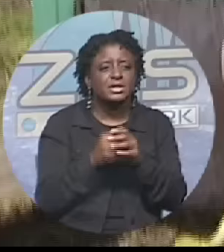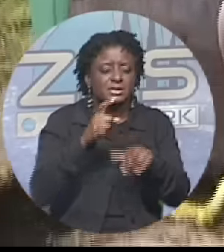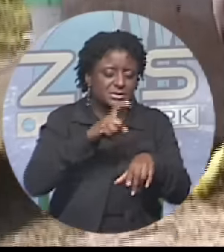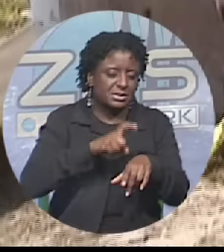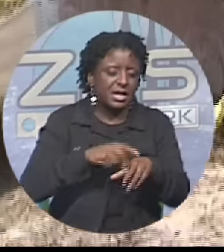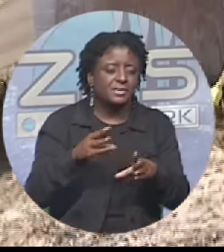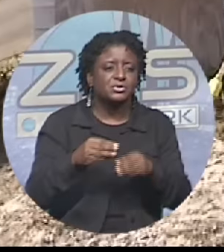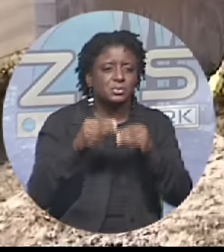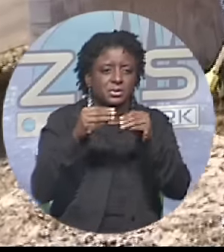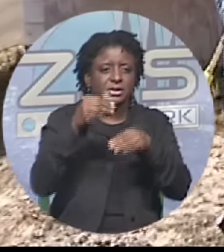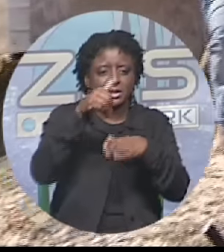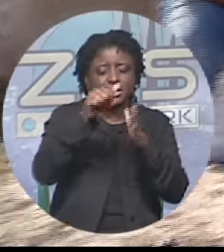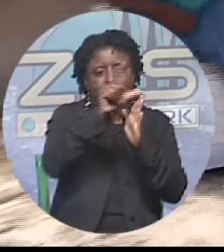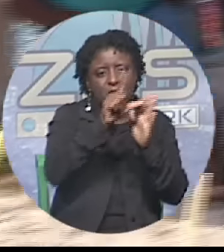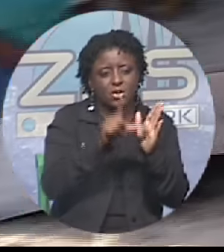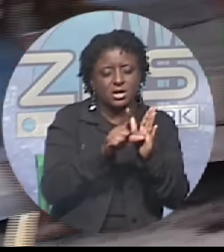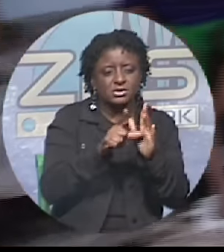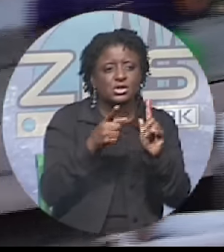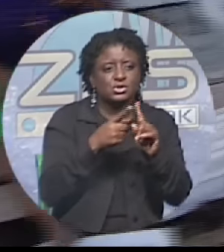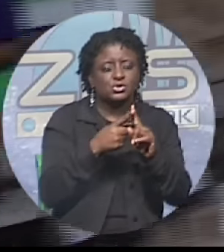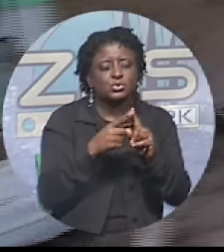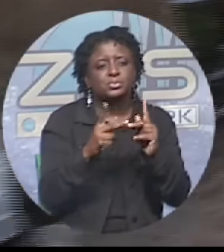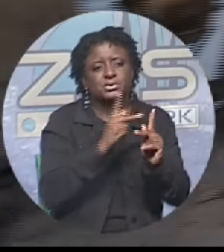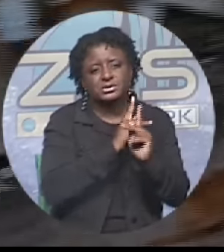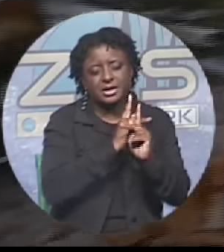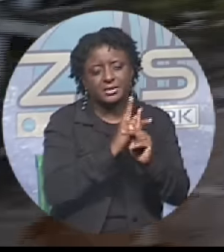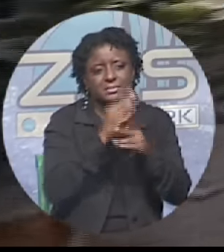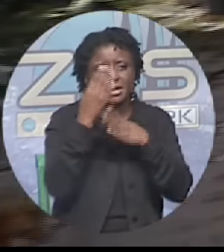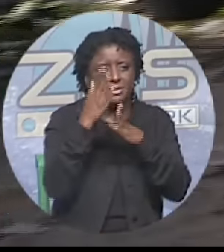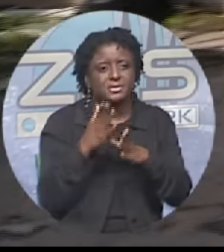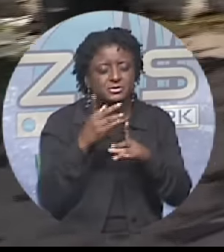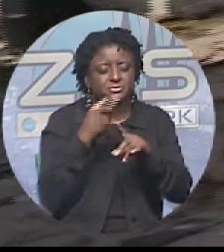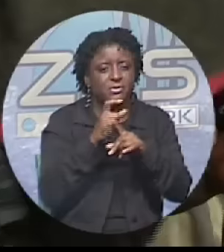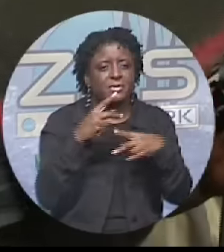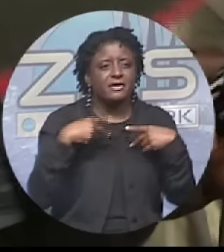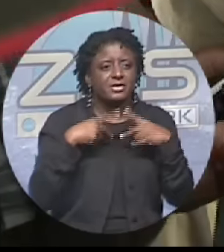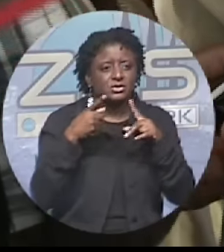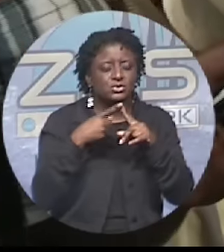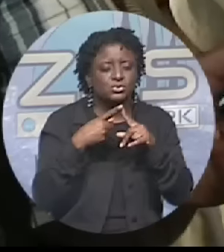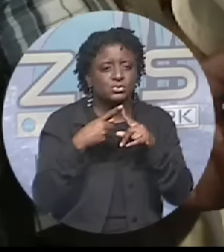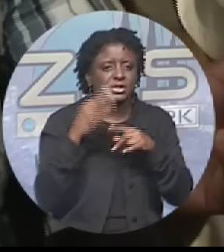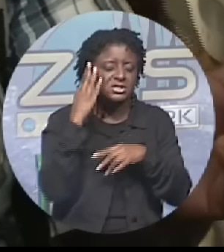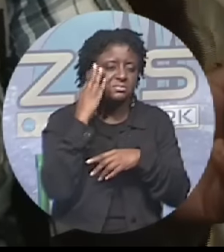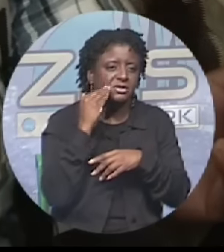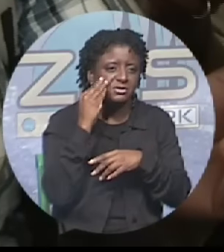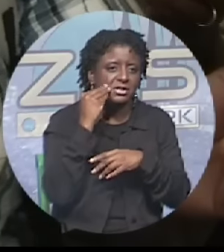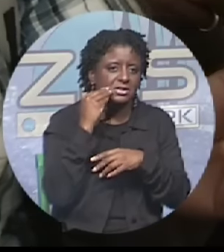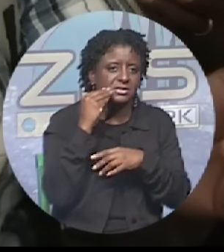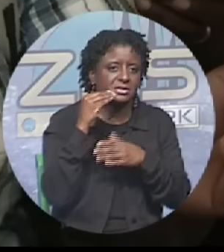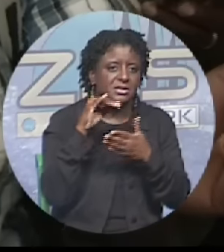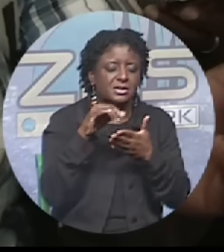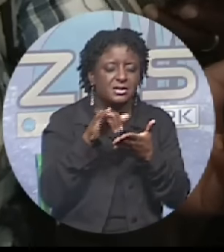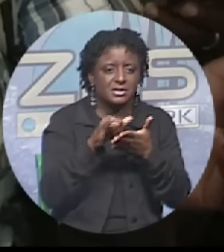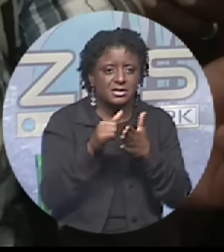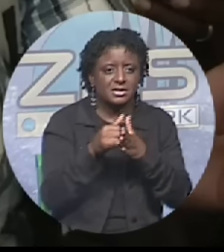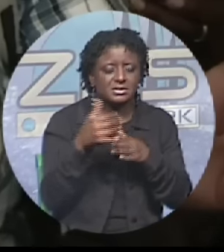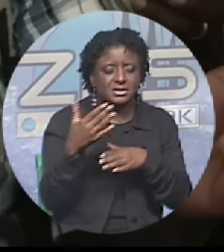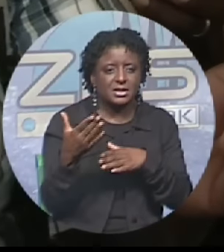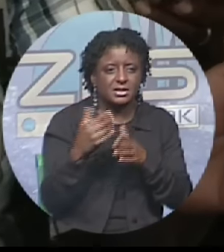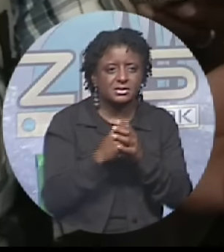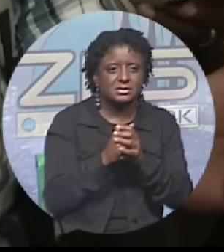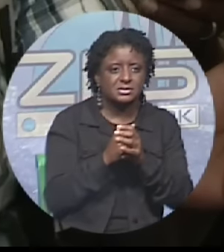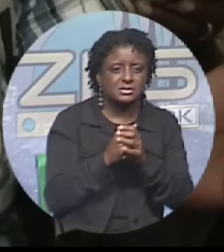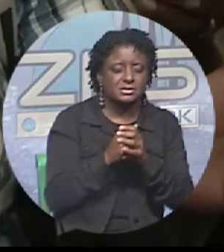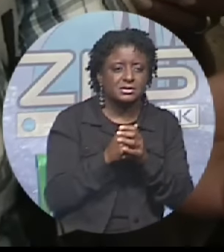that safeguard Bahamians from having to endure these kind of experiences time after time. To anticipate that we have to give the right advice